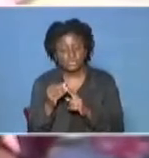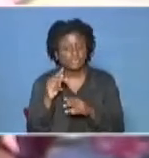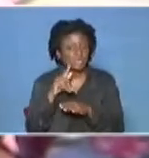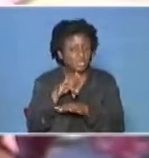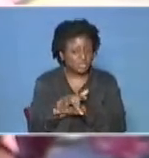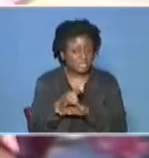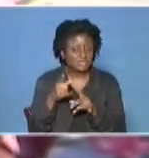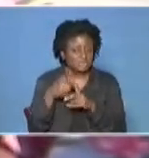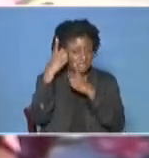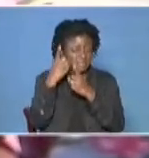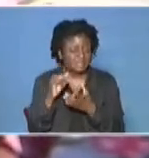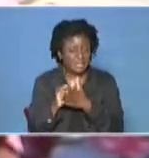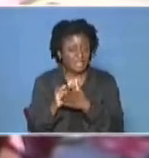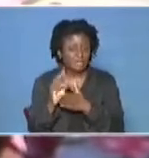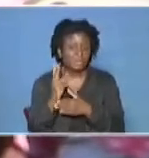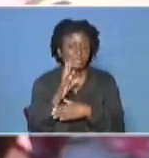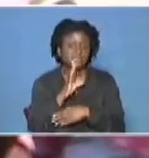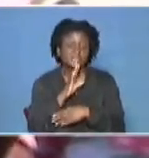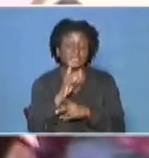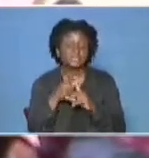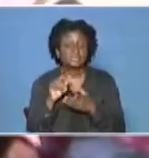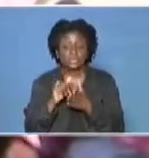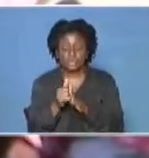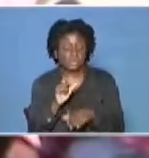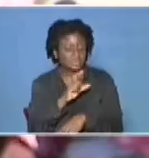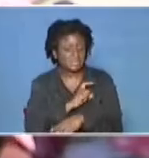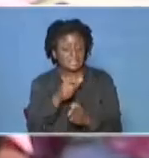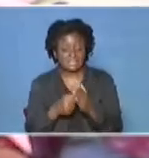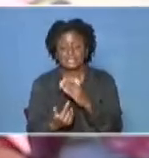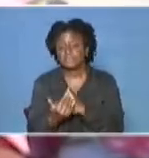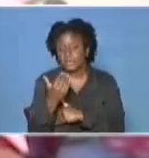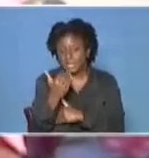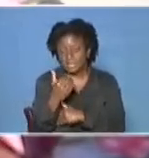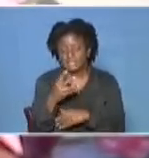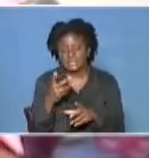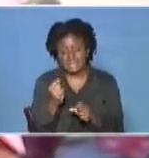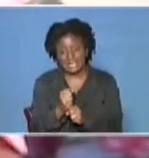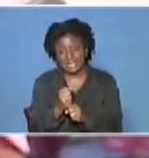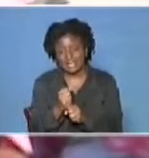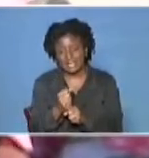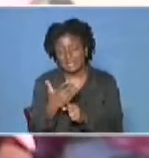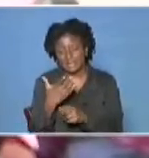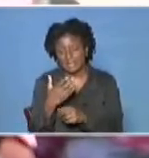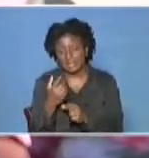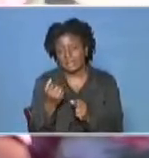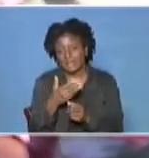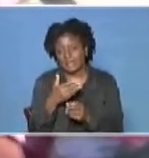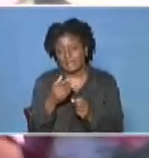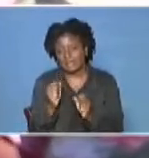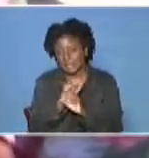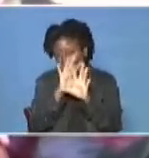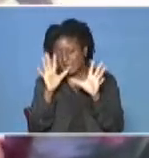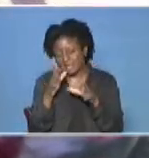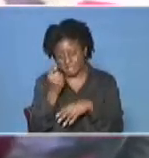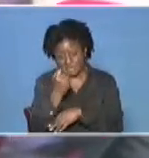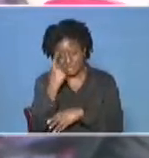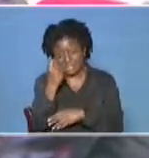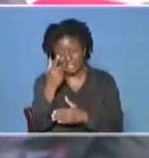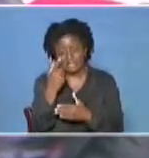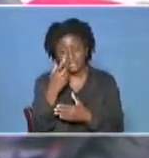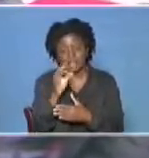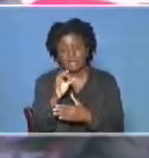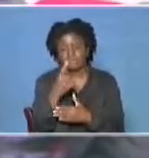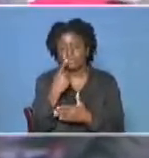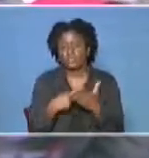We will be speaking to those officers this morning to get a clearer understanding of what occurred. And so this is